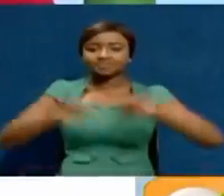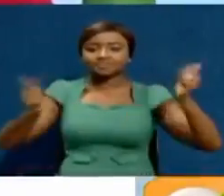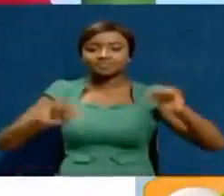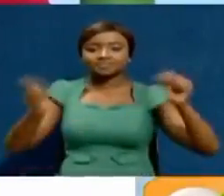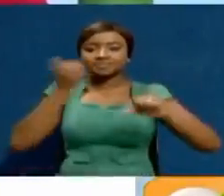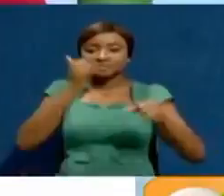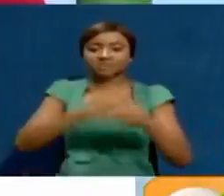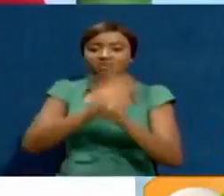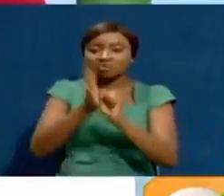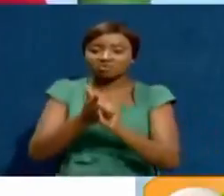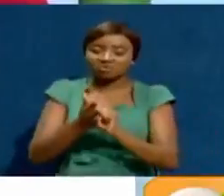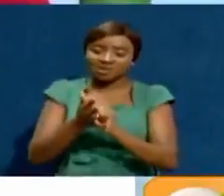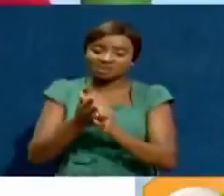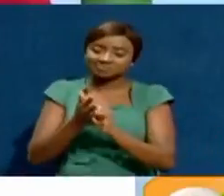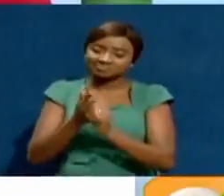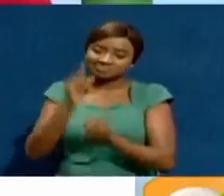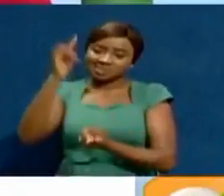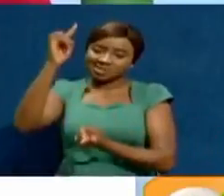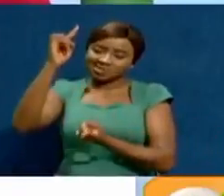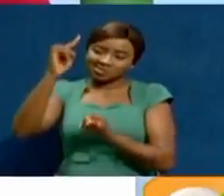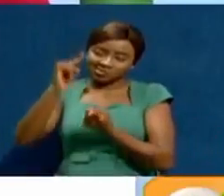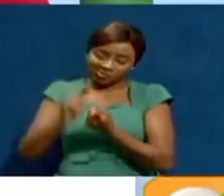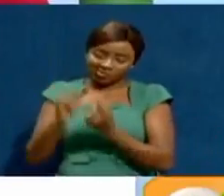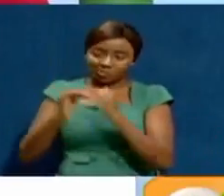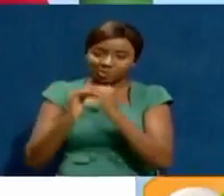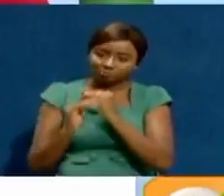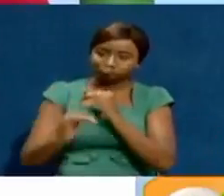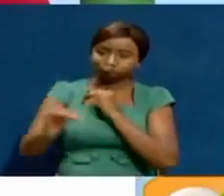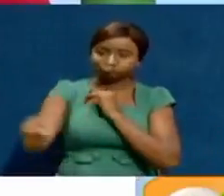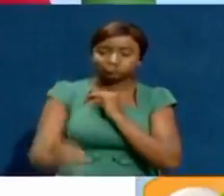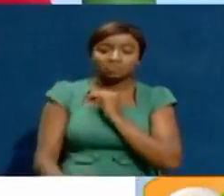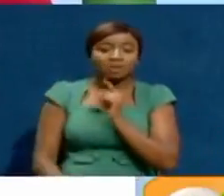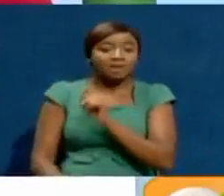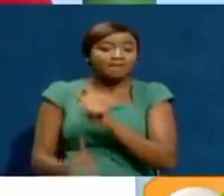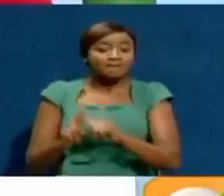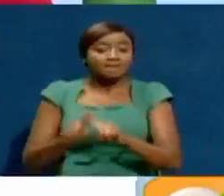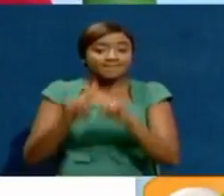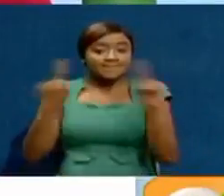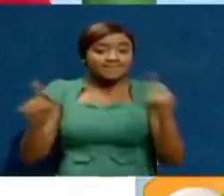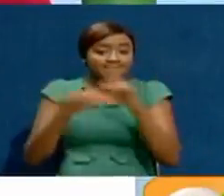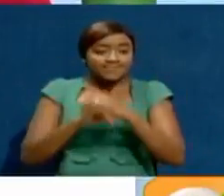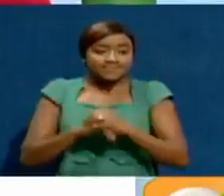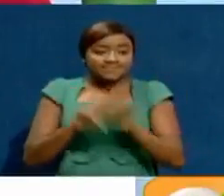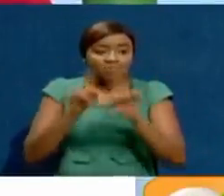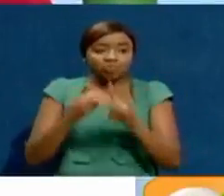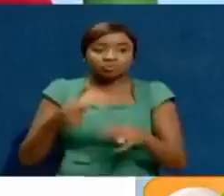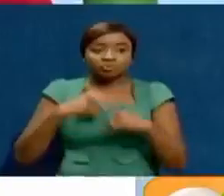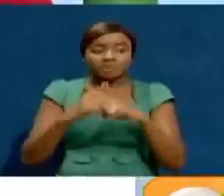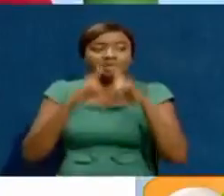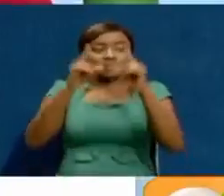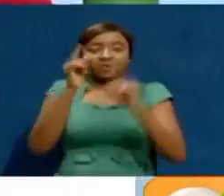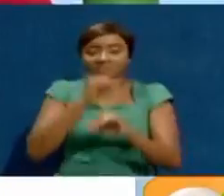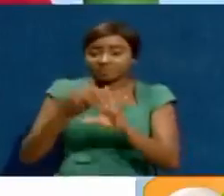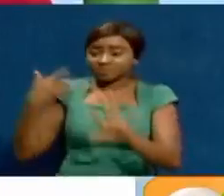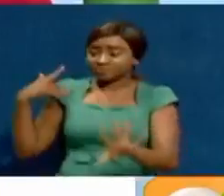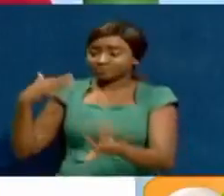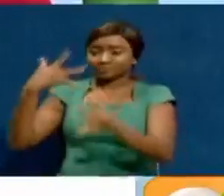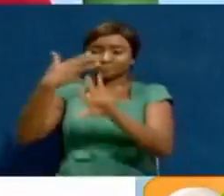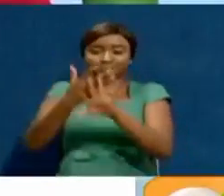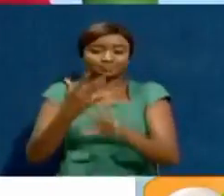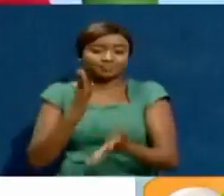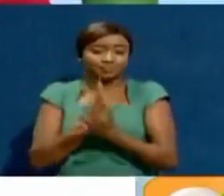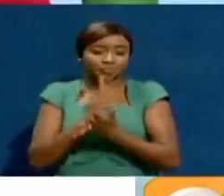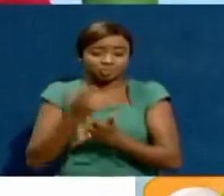yourself as on the way of at least having flattened the curve. However, as I have seen, I've repeated in the past, we